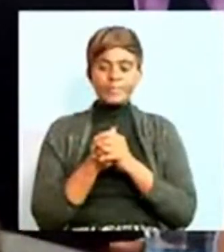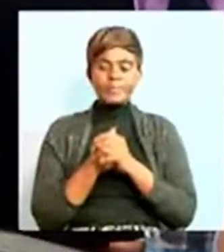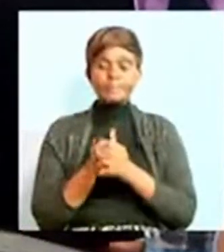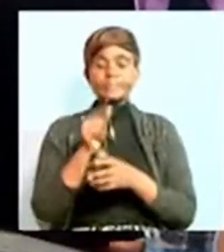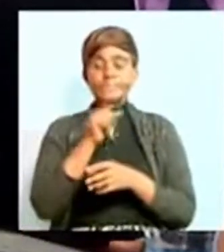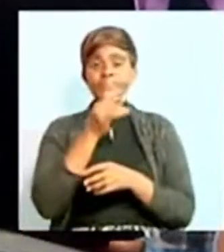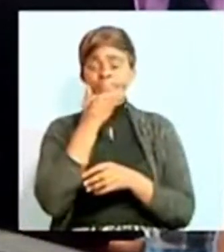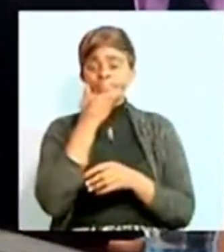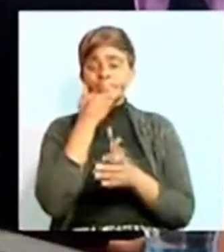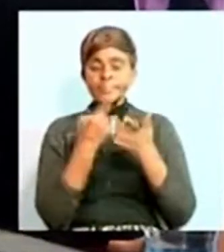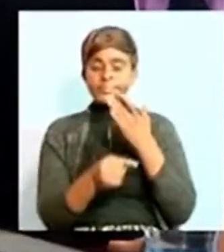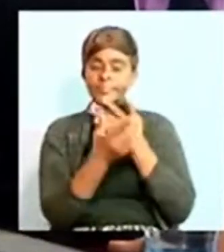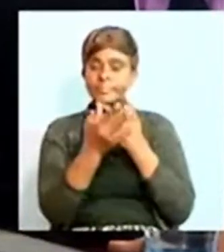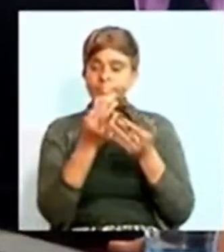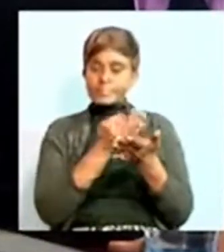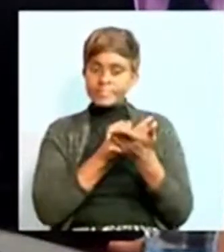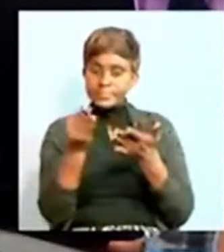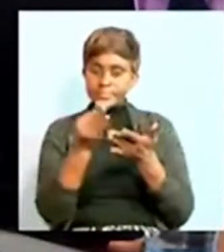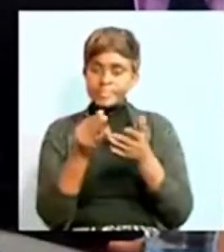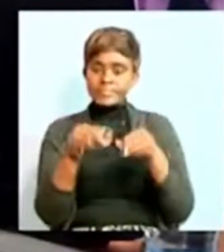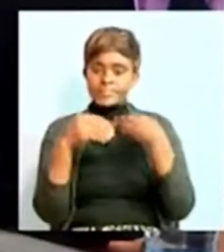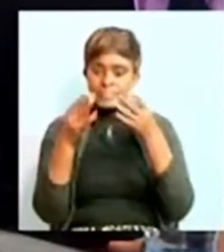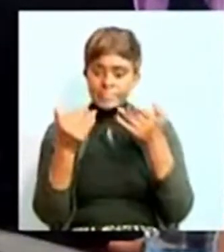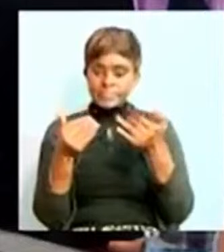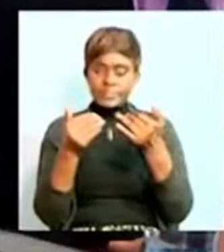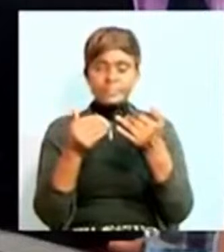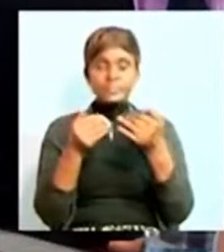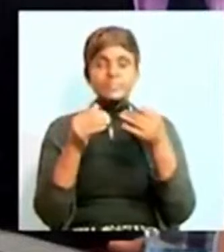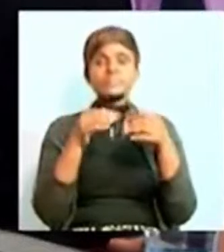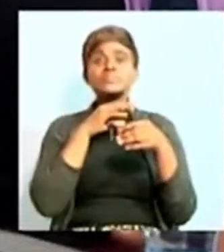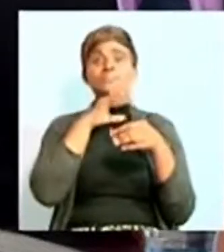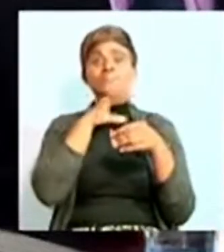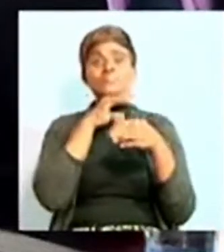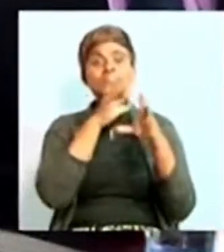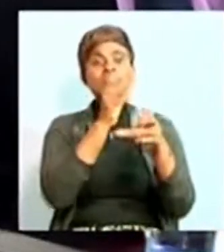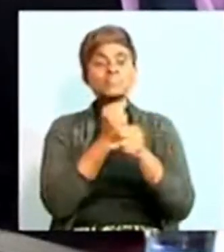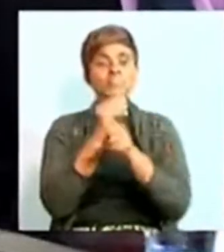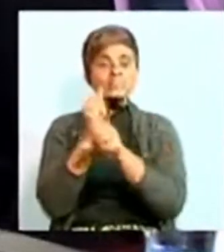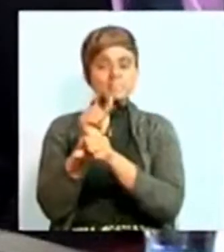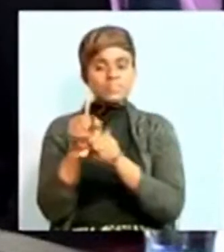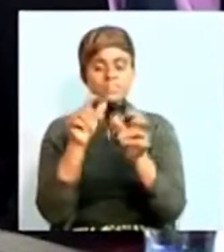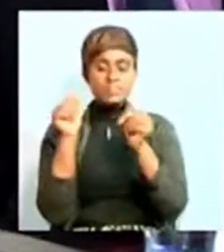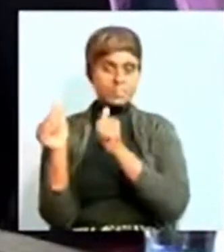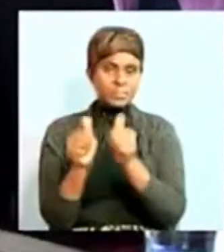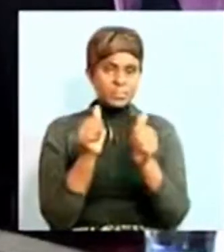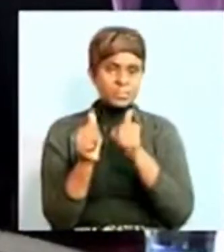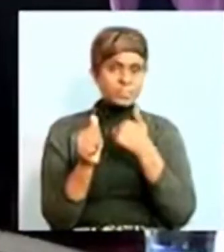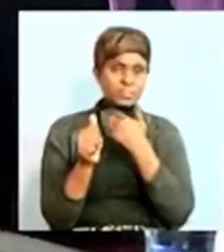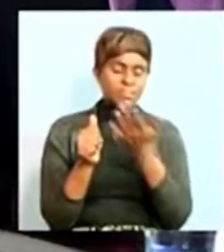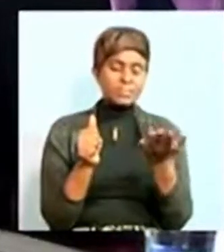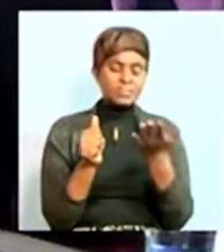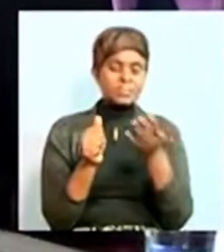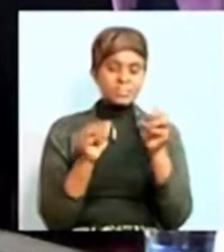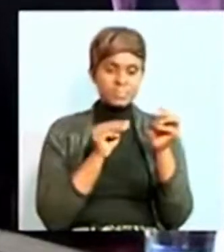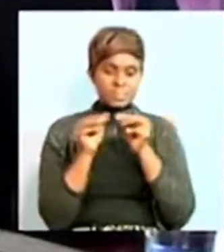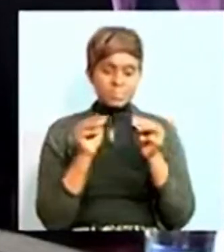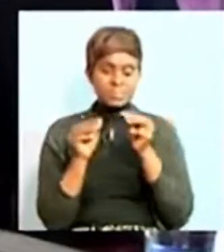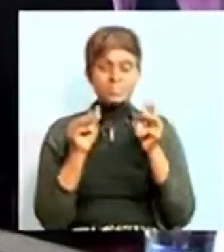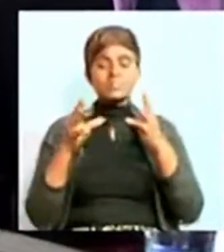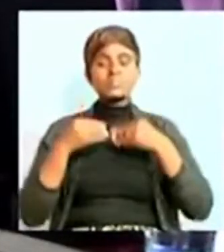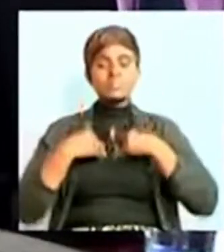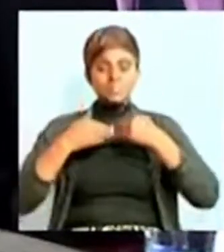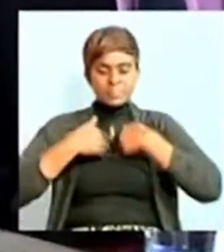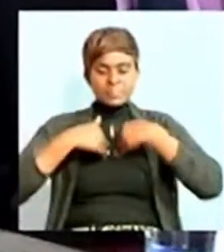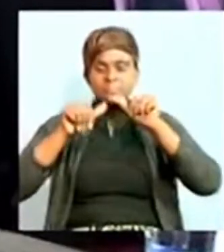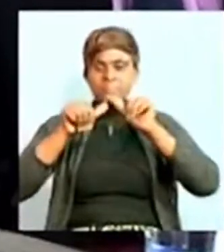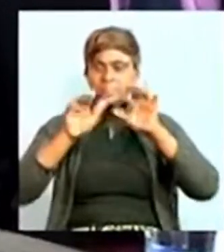Because of query there is failure to provide waste receptacles. The action taken. Management acknowledges the